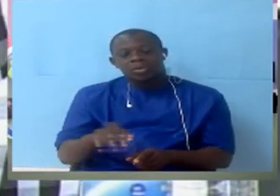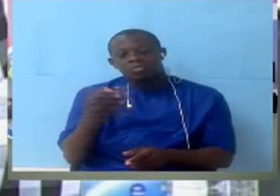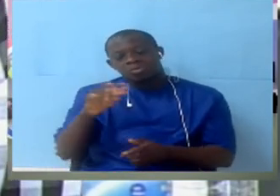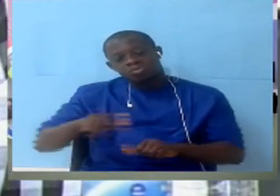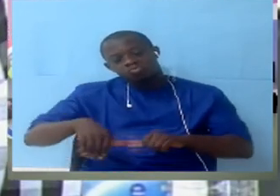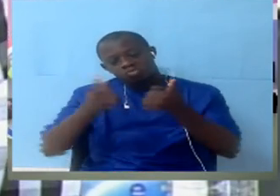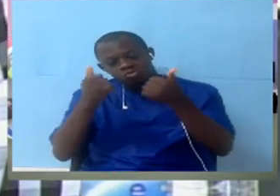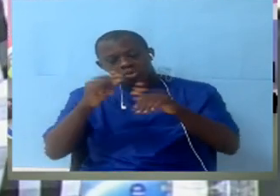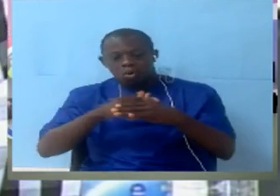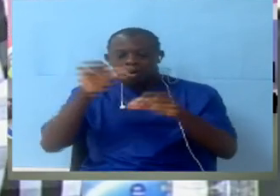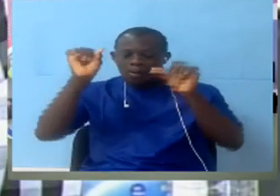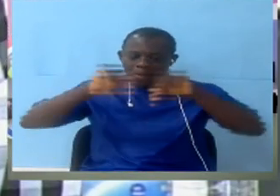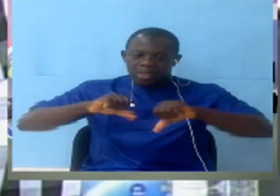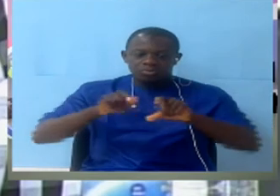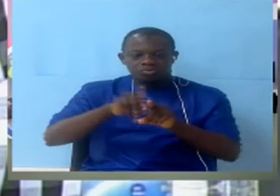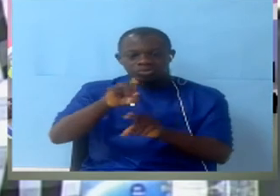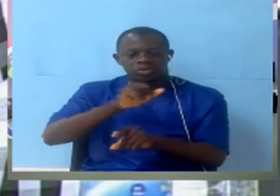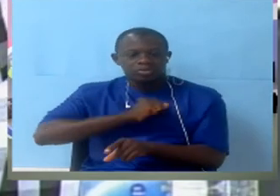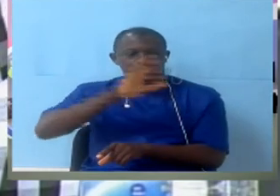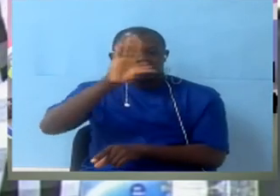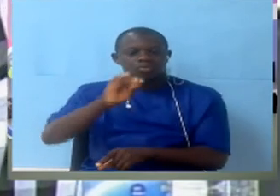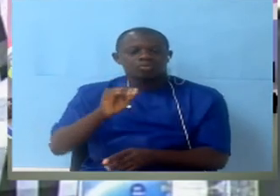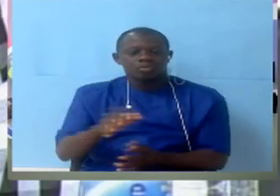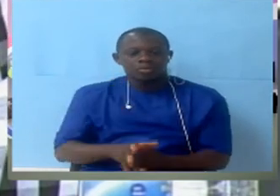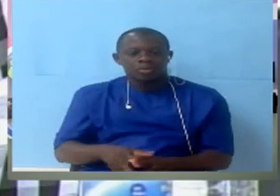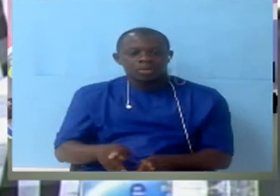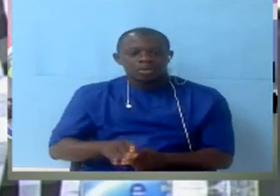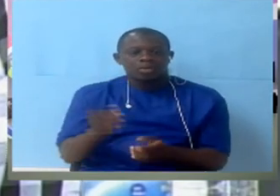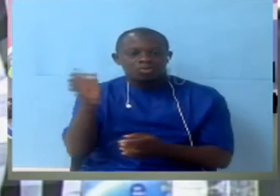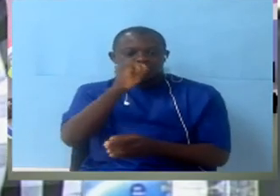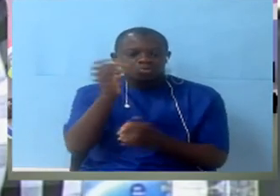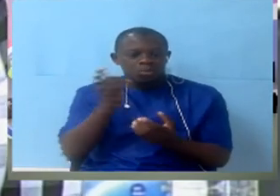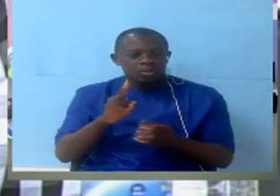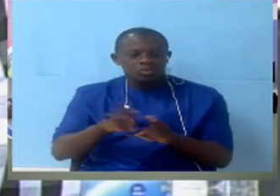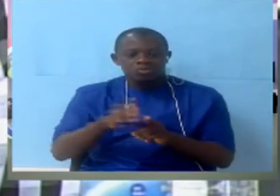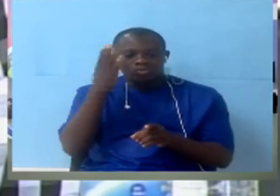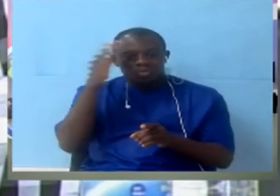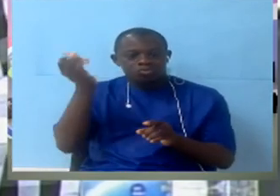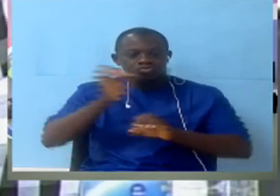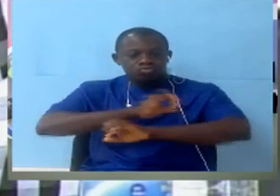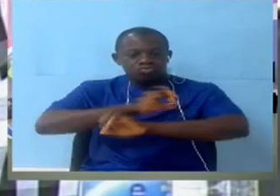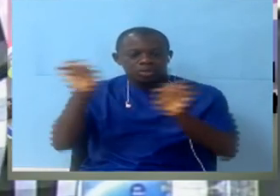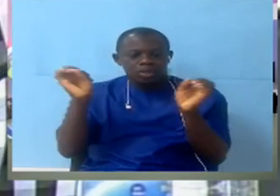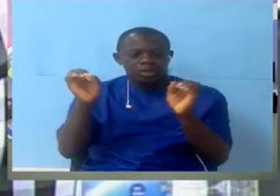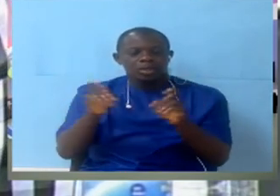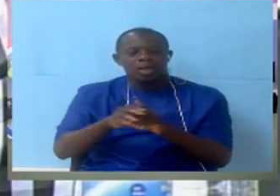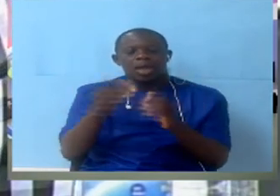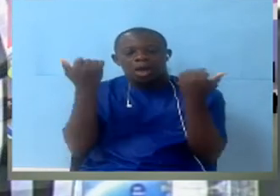Whether it's good or bad, that's what you will do. Because you will know that nothing will come out of it.